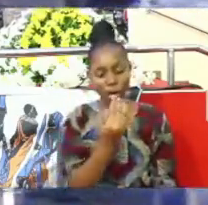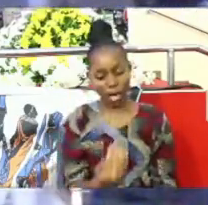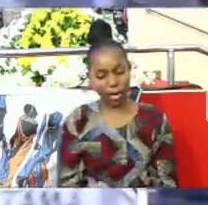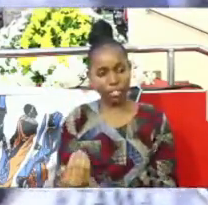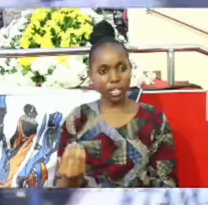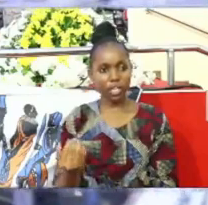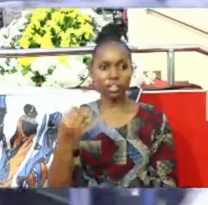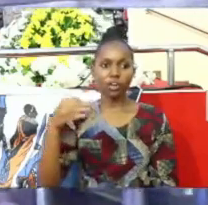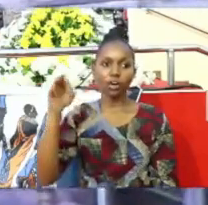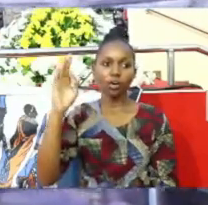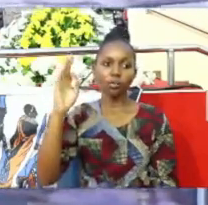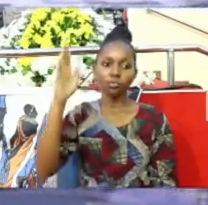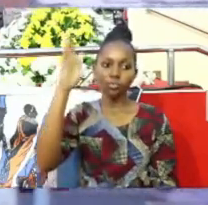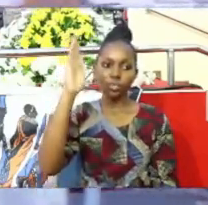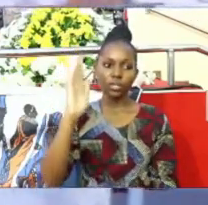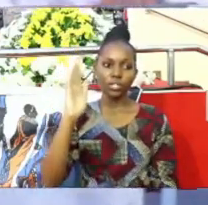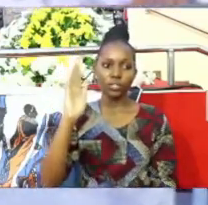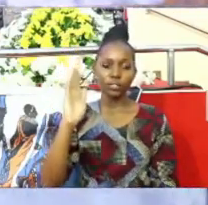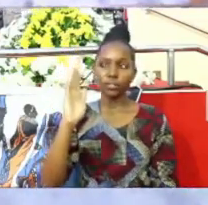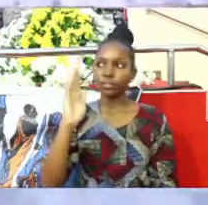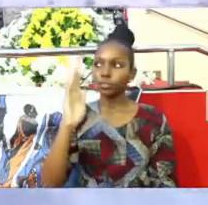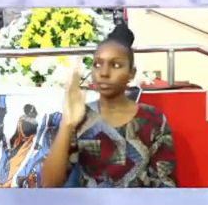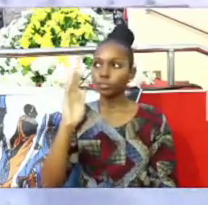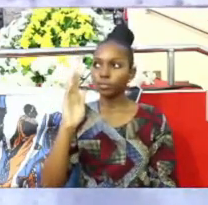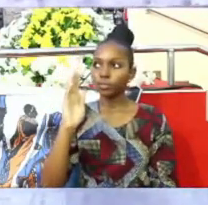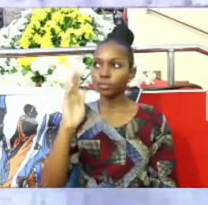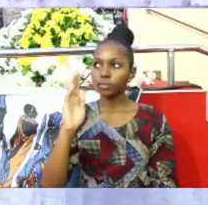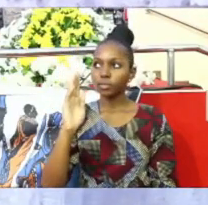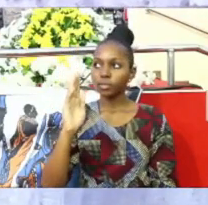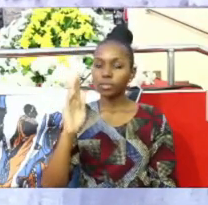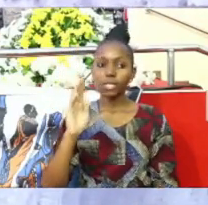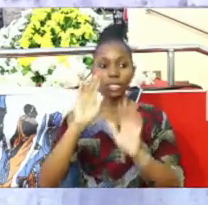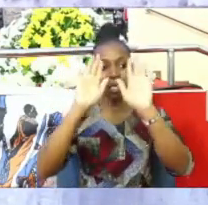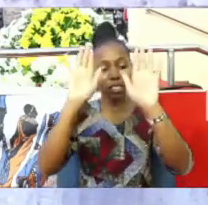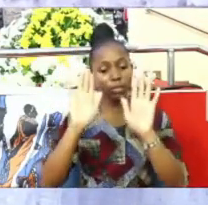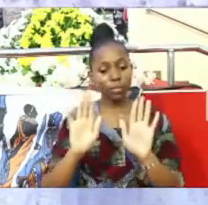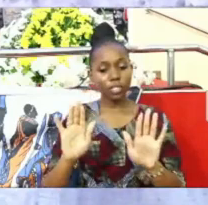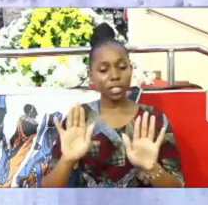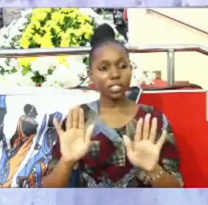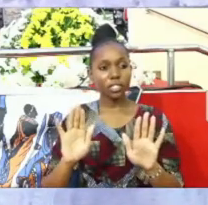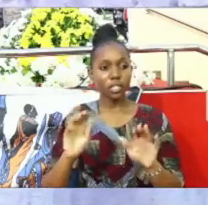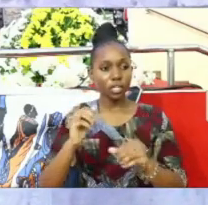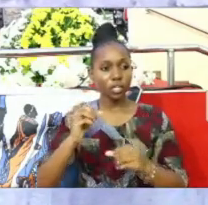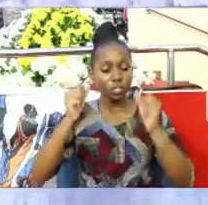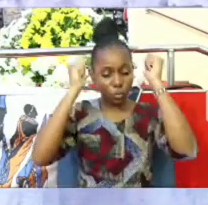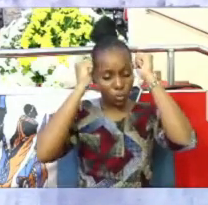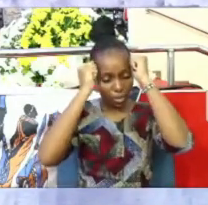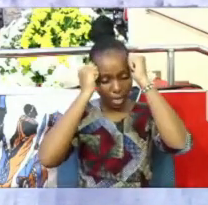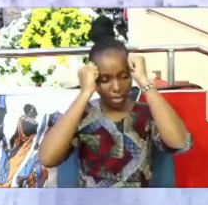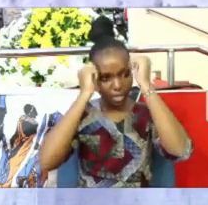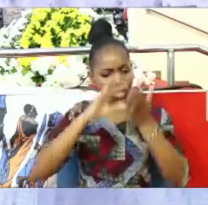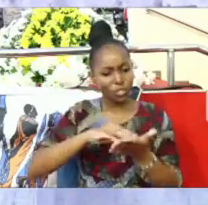God. Hallelujah. And I'm not trying to say that is bad. Na sisemi kwamba ni mbaya. It is important to advance yourself. Ni vizuri kujiendeleza. It is important